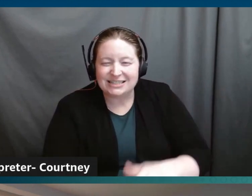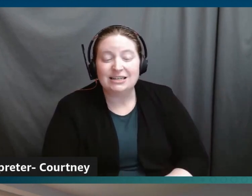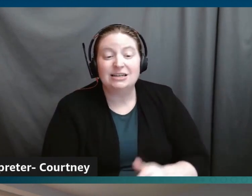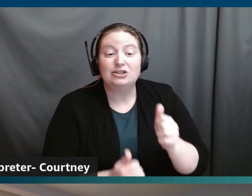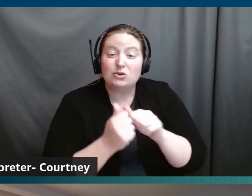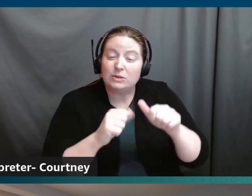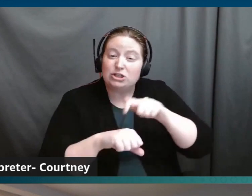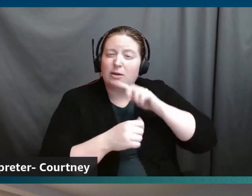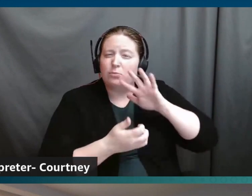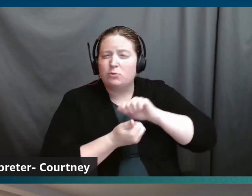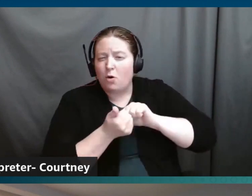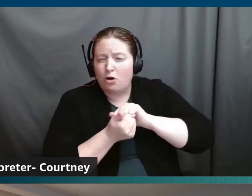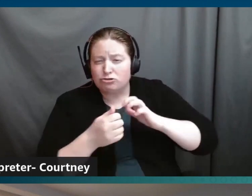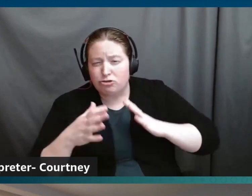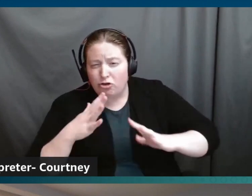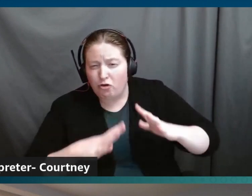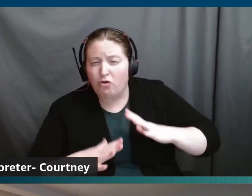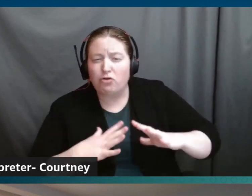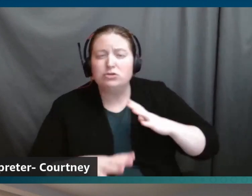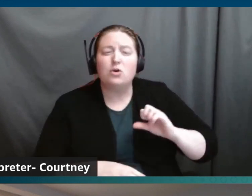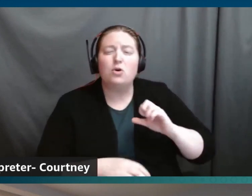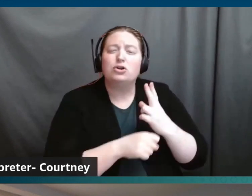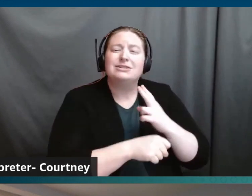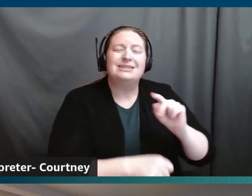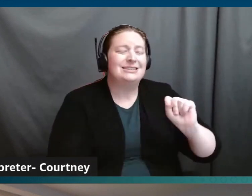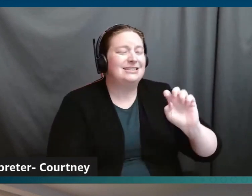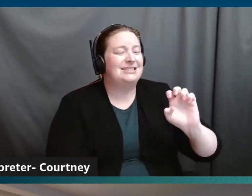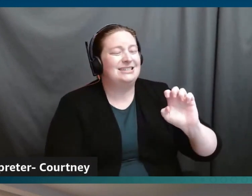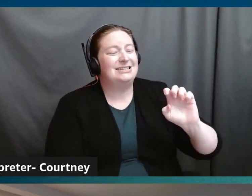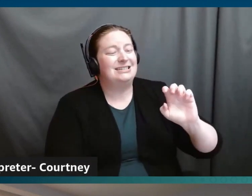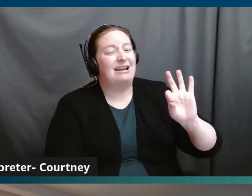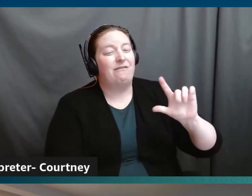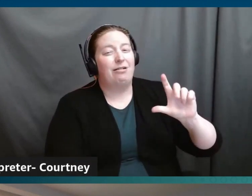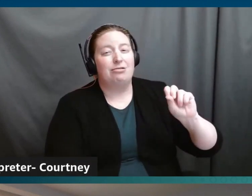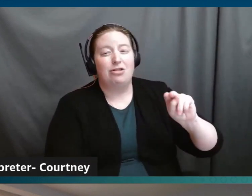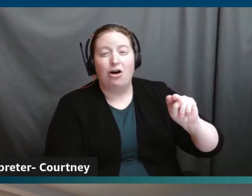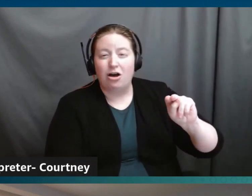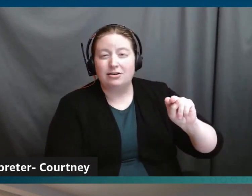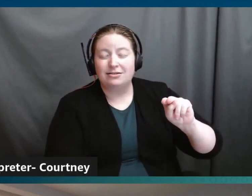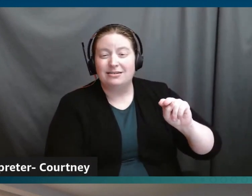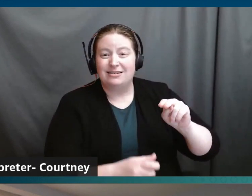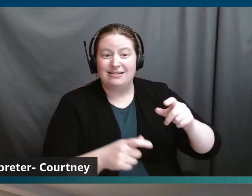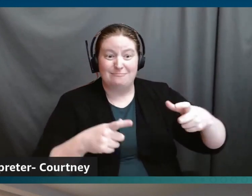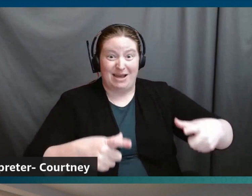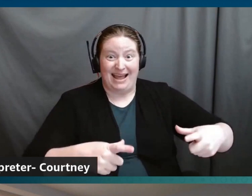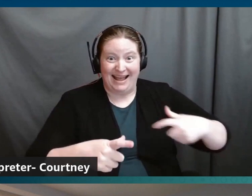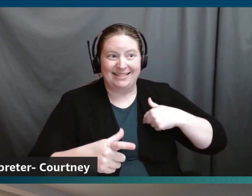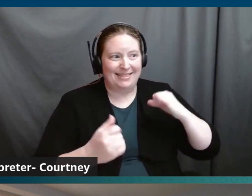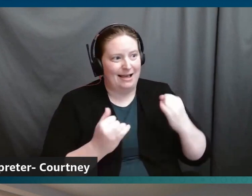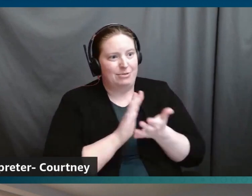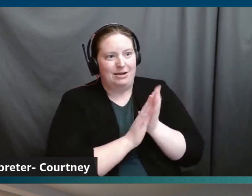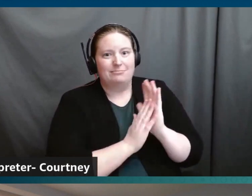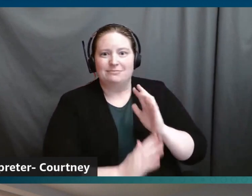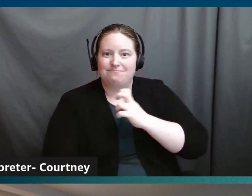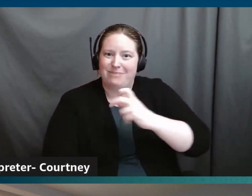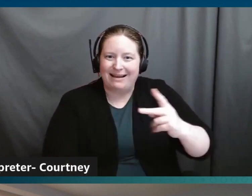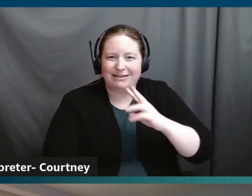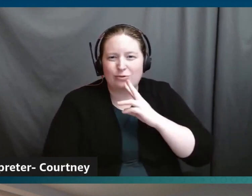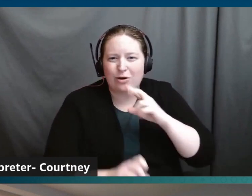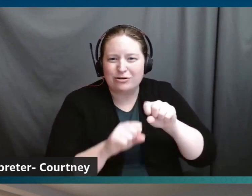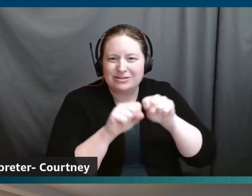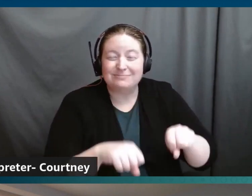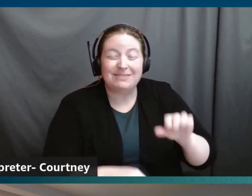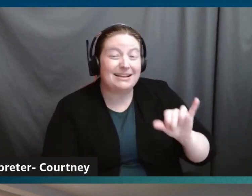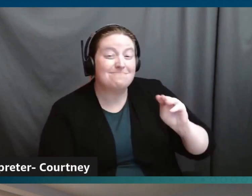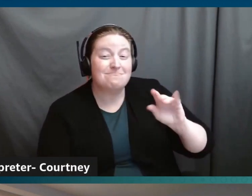our clothes or there's a Teflon pan that eliminates some of those microplastics back in the water systems, those